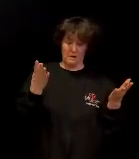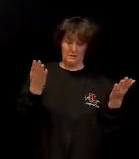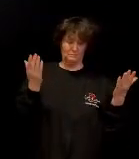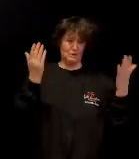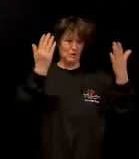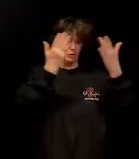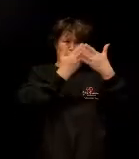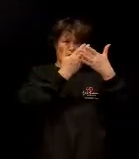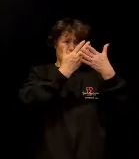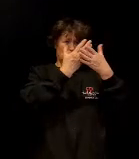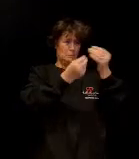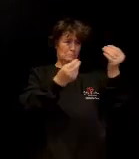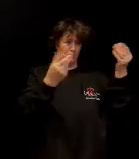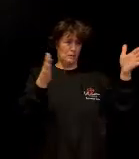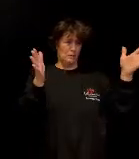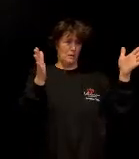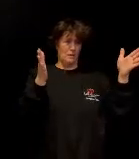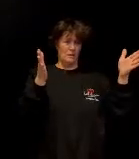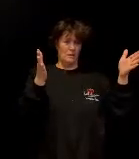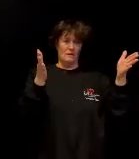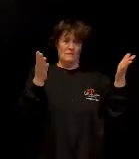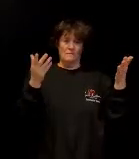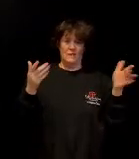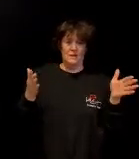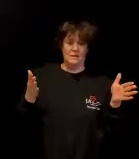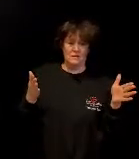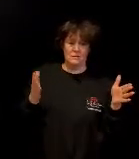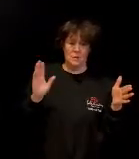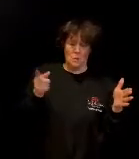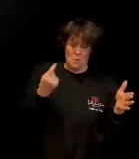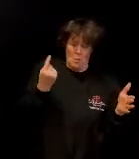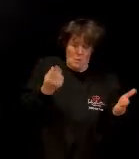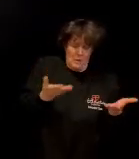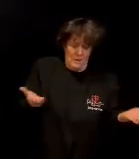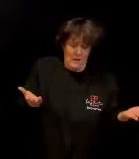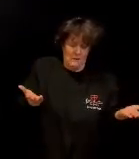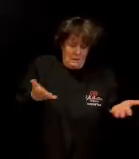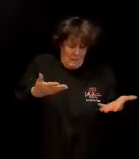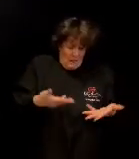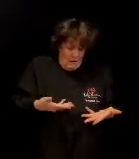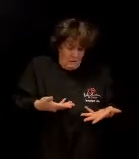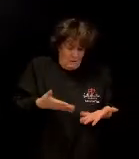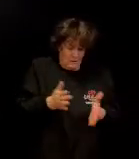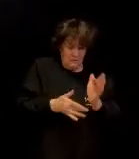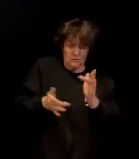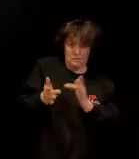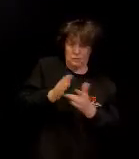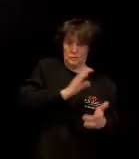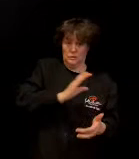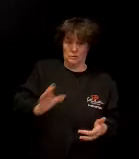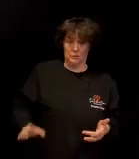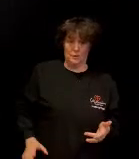darkness. And there is only the things of Jesus Christ. Amen.